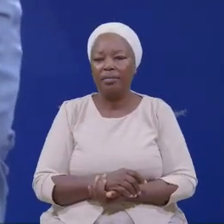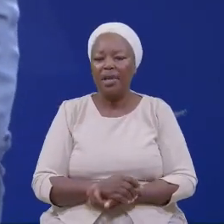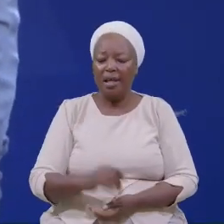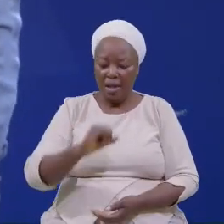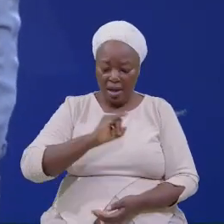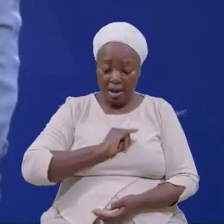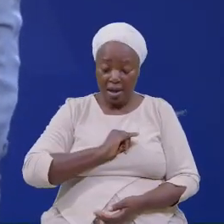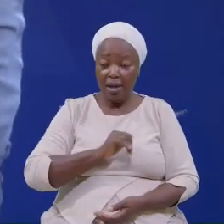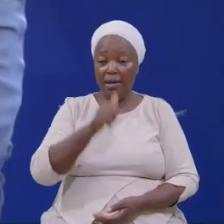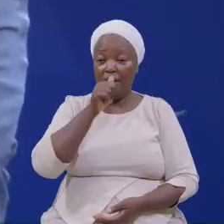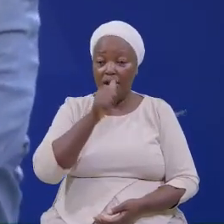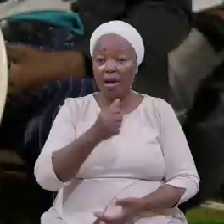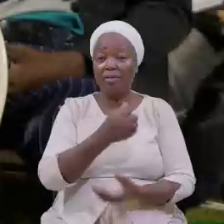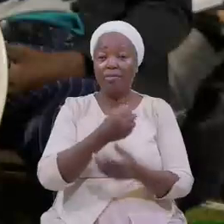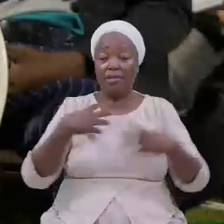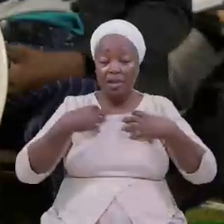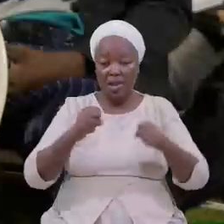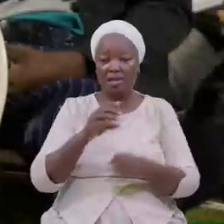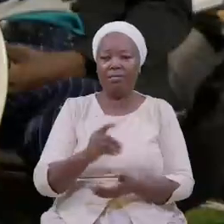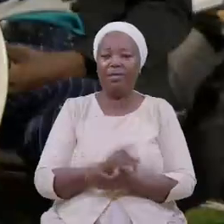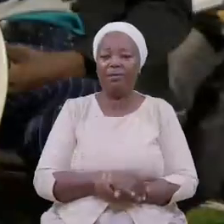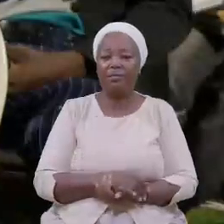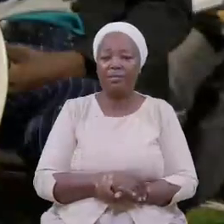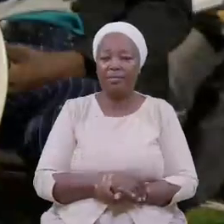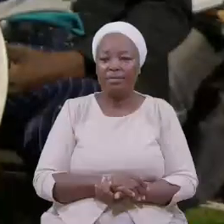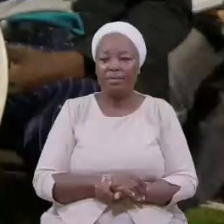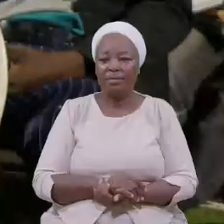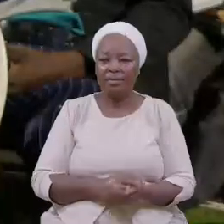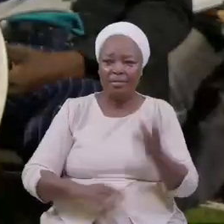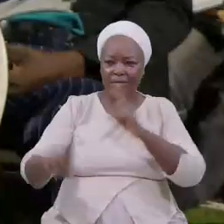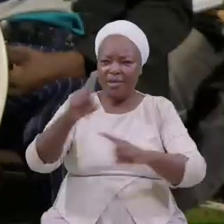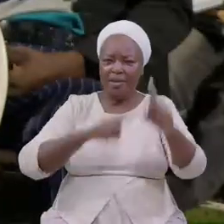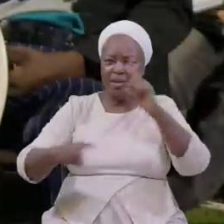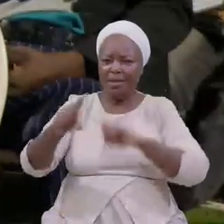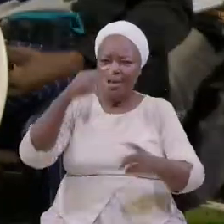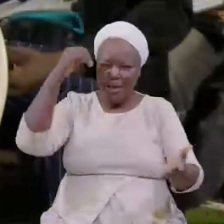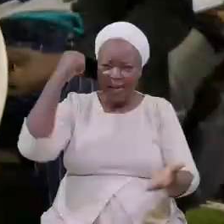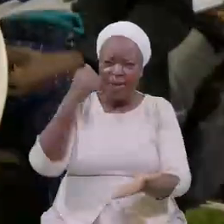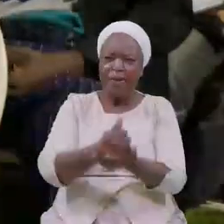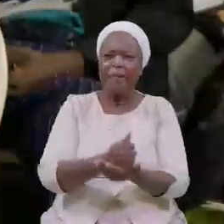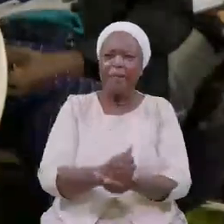I am healed. Let somebody there say amen. Amen.